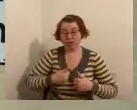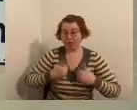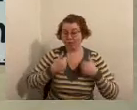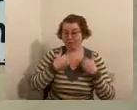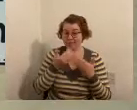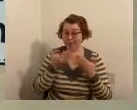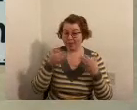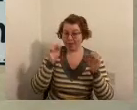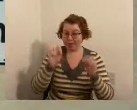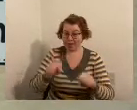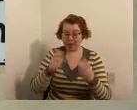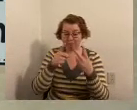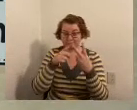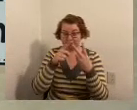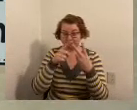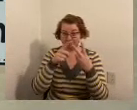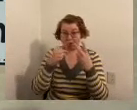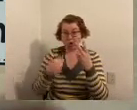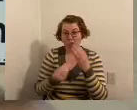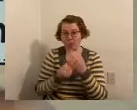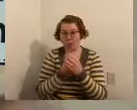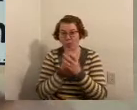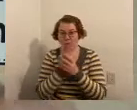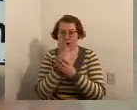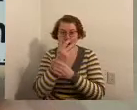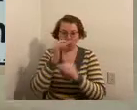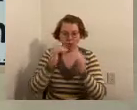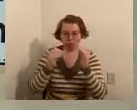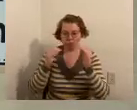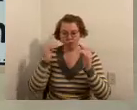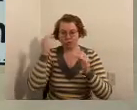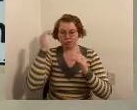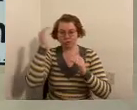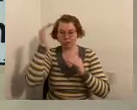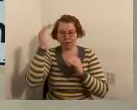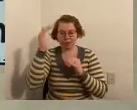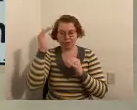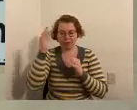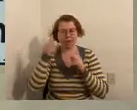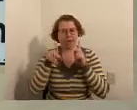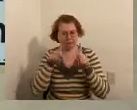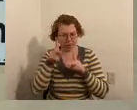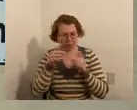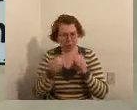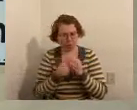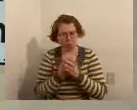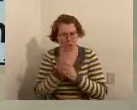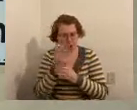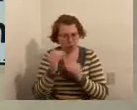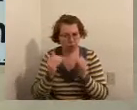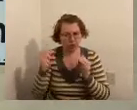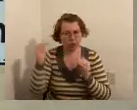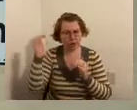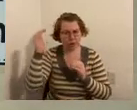can grow and develop. Do people grow and develop?